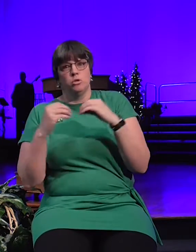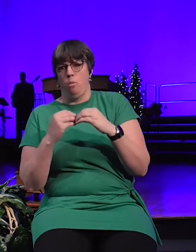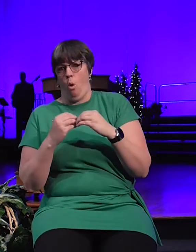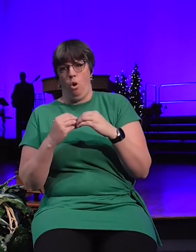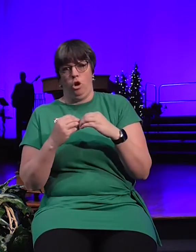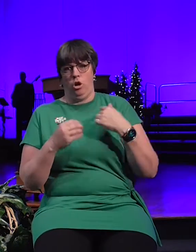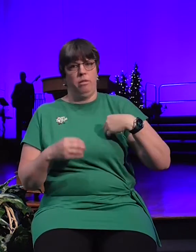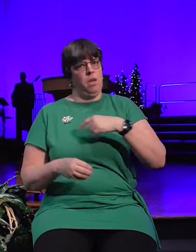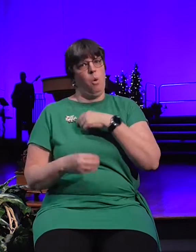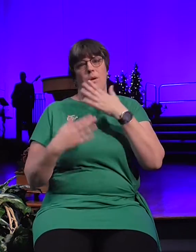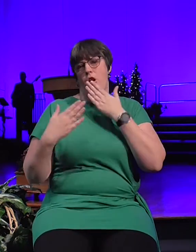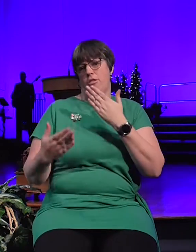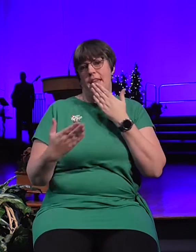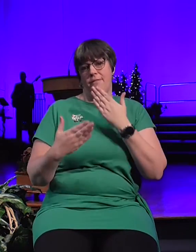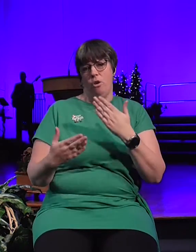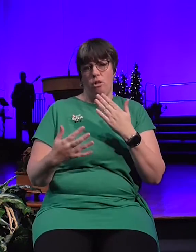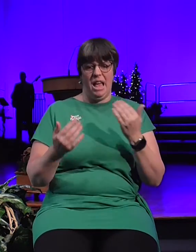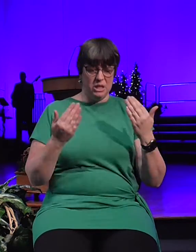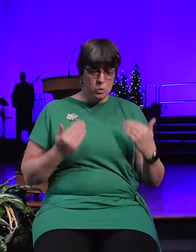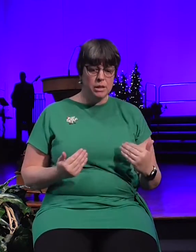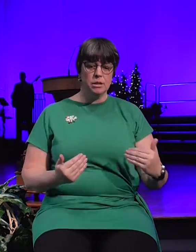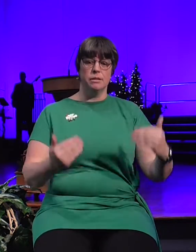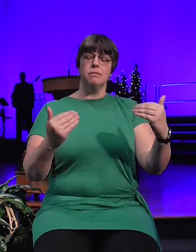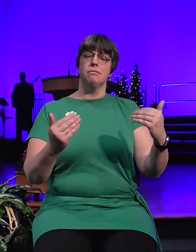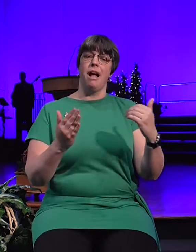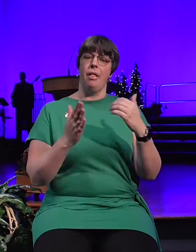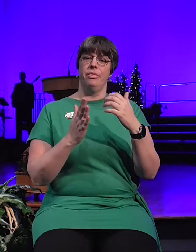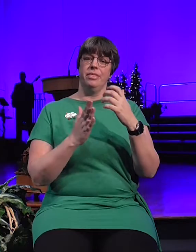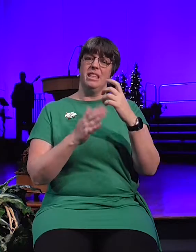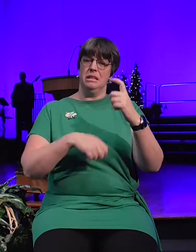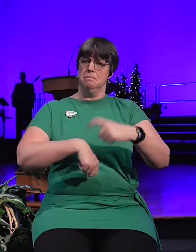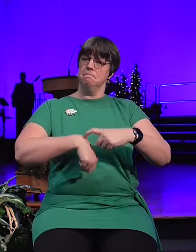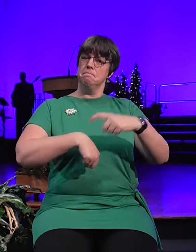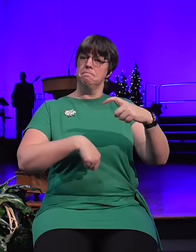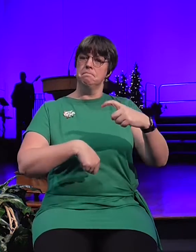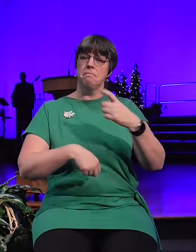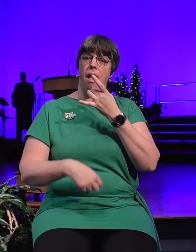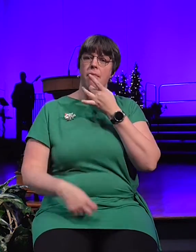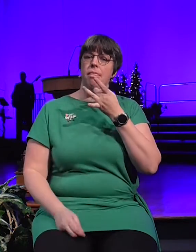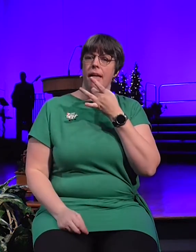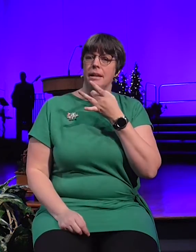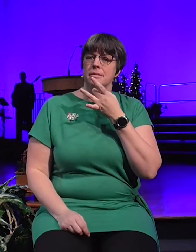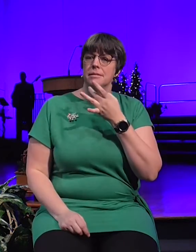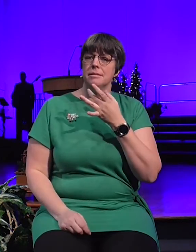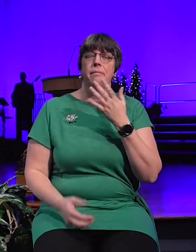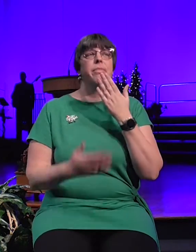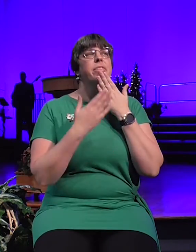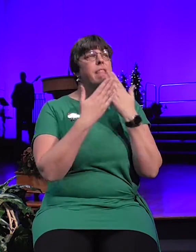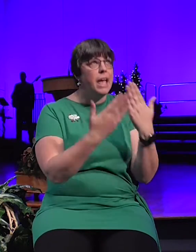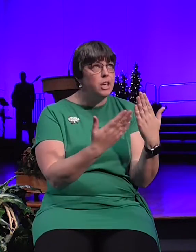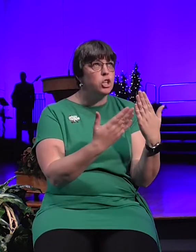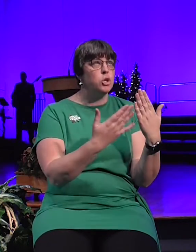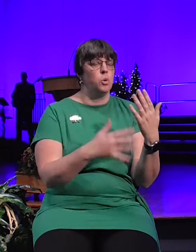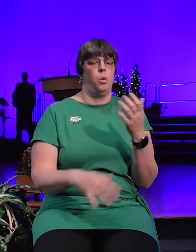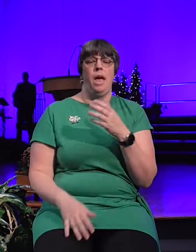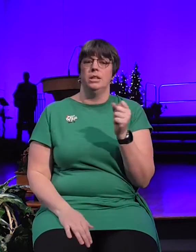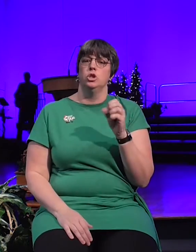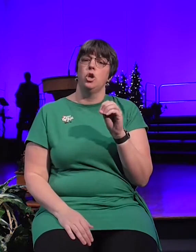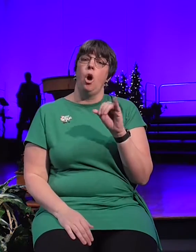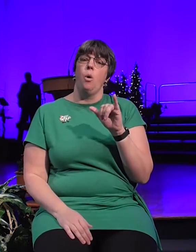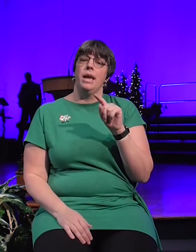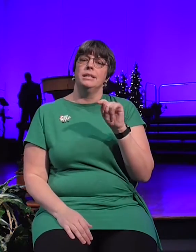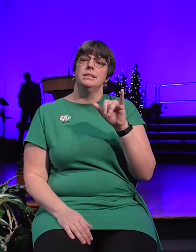thankful as we move into this season of light. Thank you. And so it is.